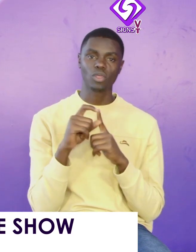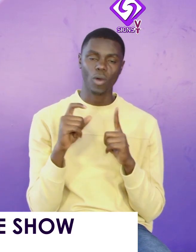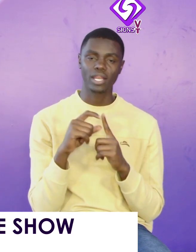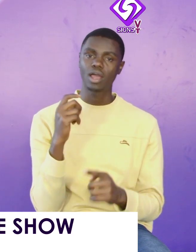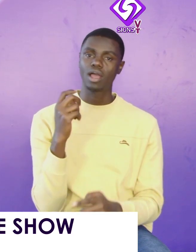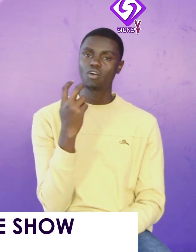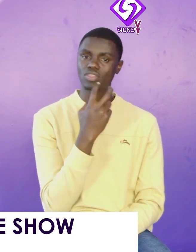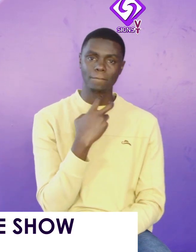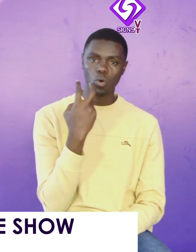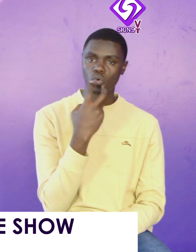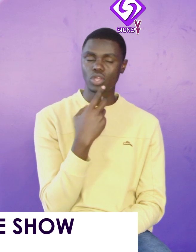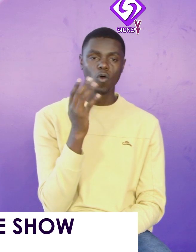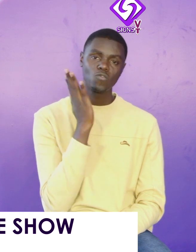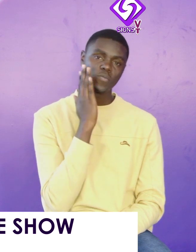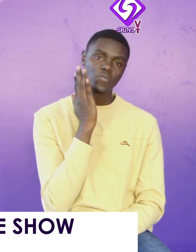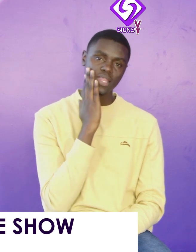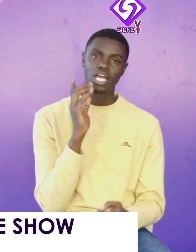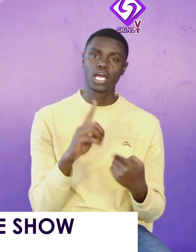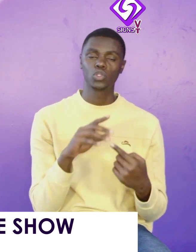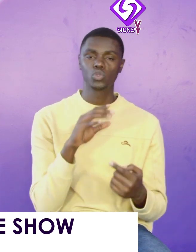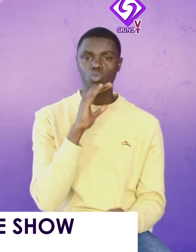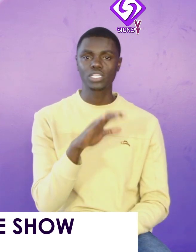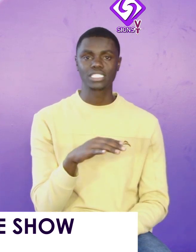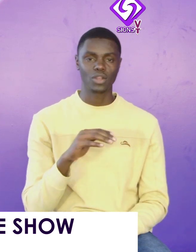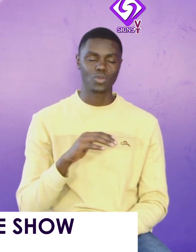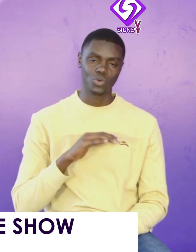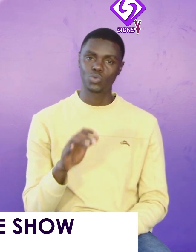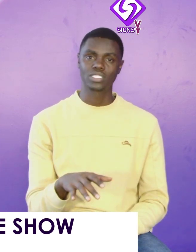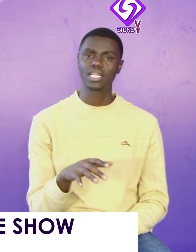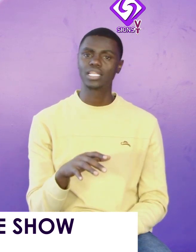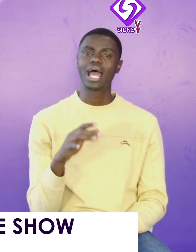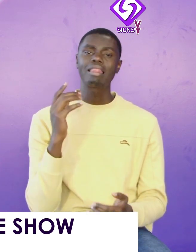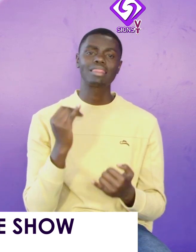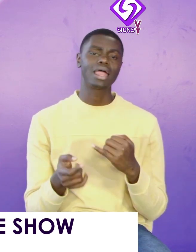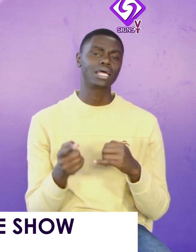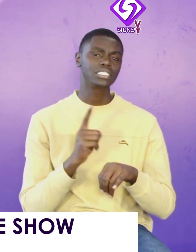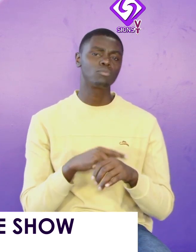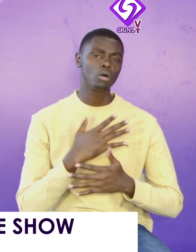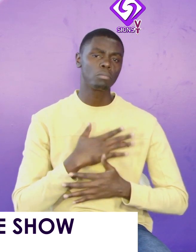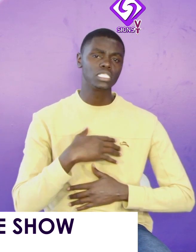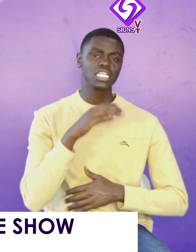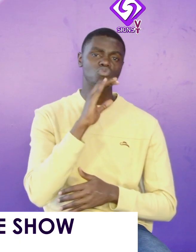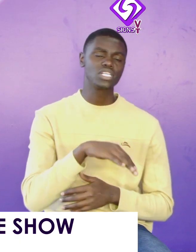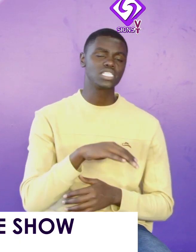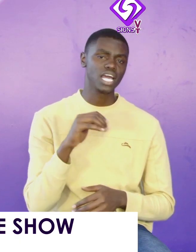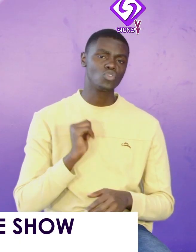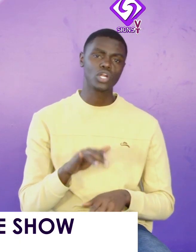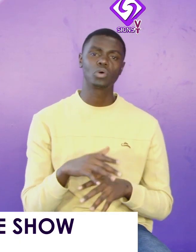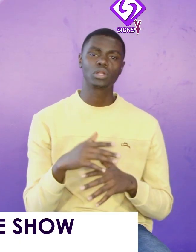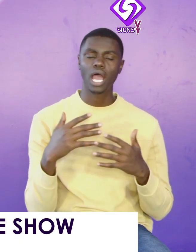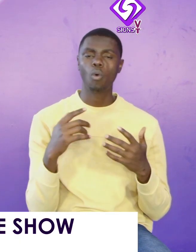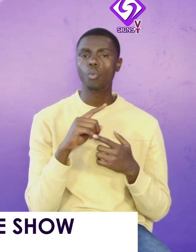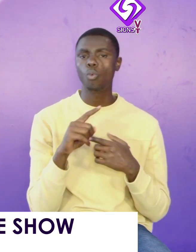daughter? When was the last time you appreciated your son or your daughter? They go out there and they meet a